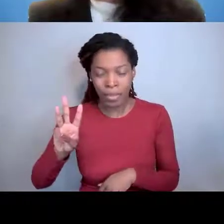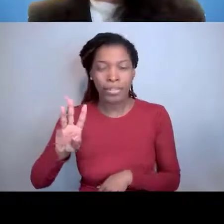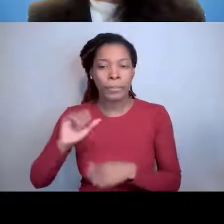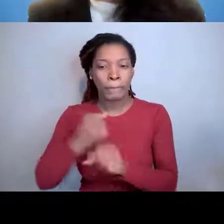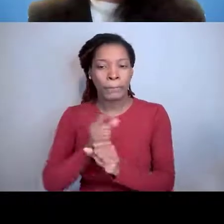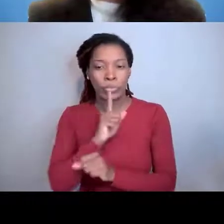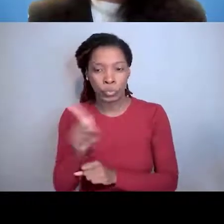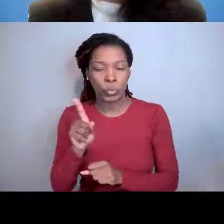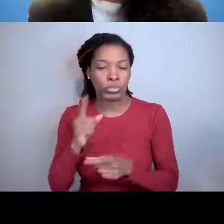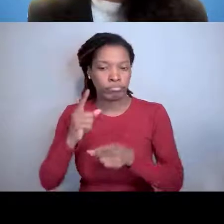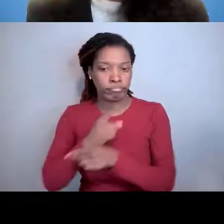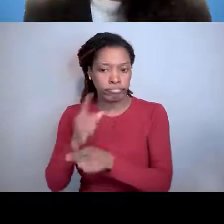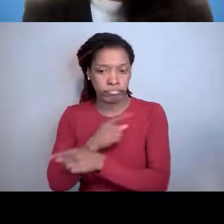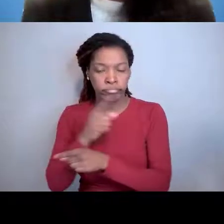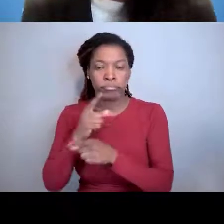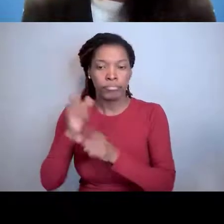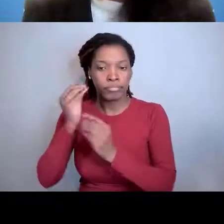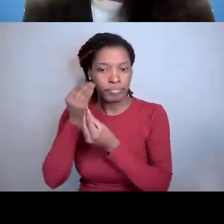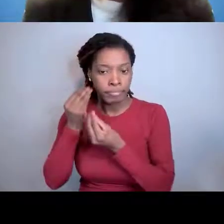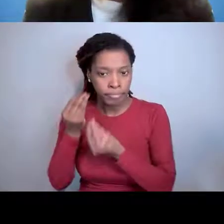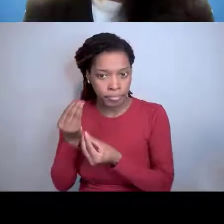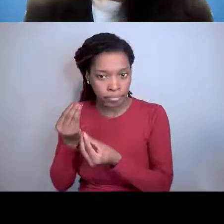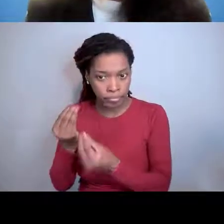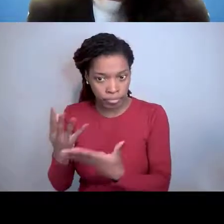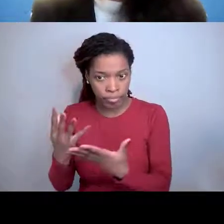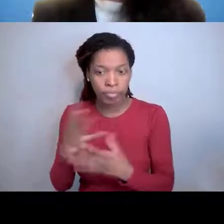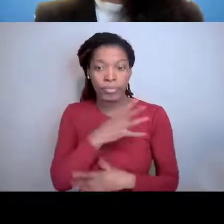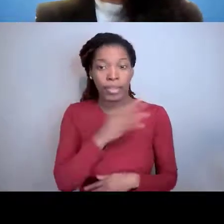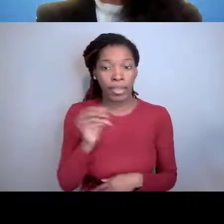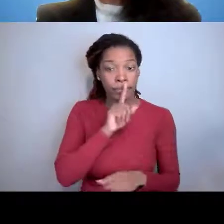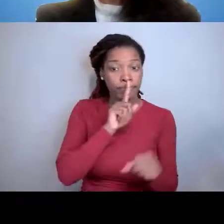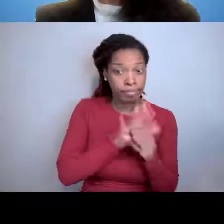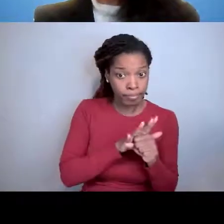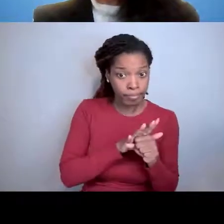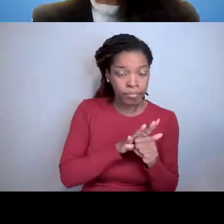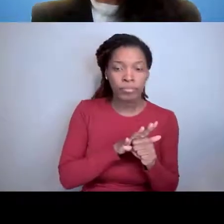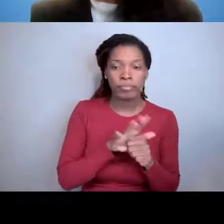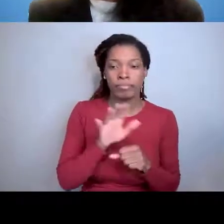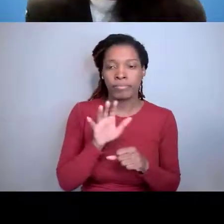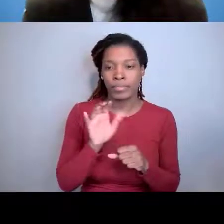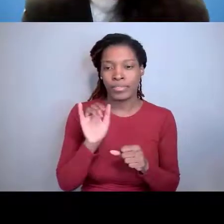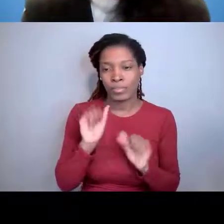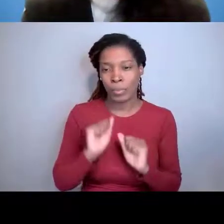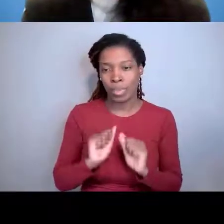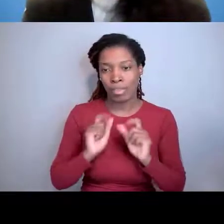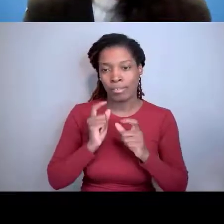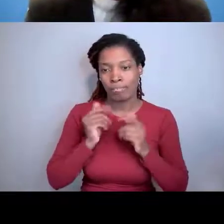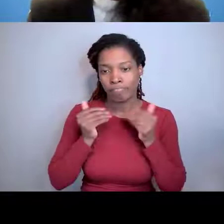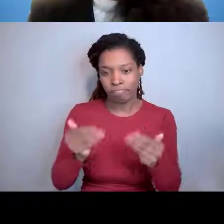they obtain the appropriate assurance so that they can get the award.